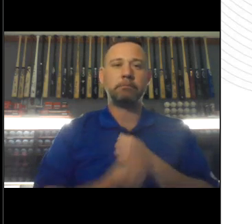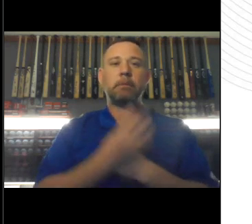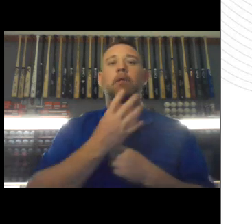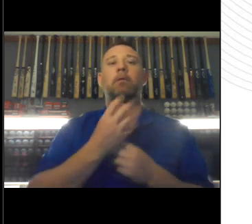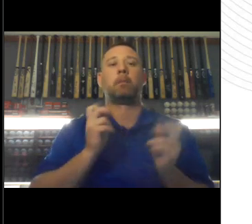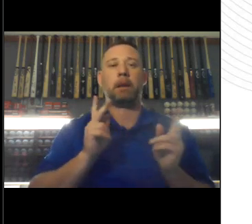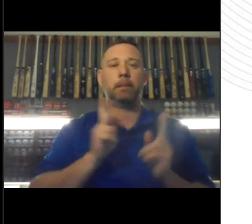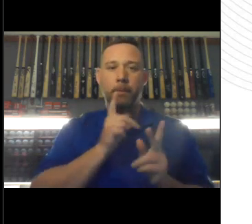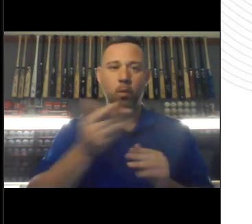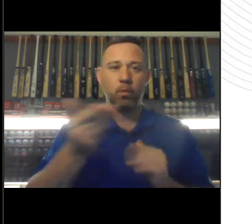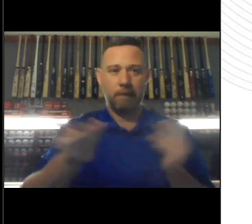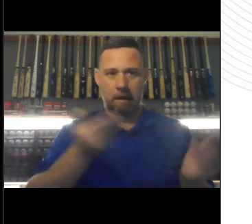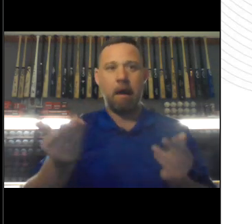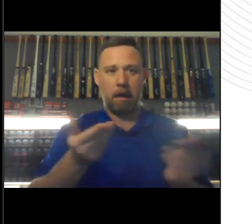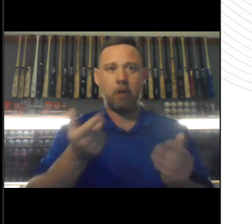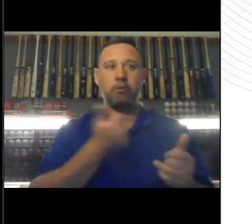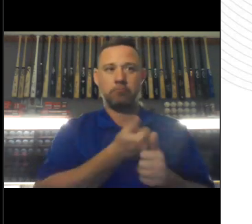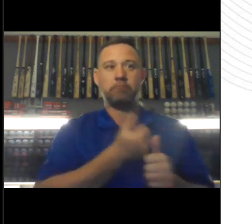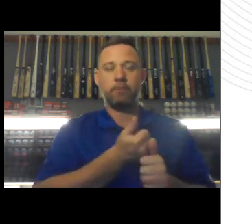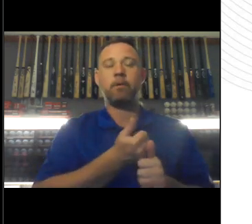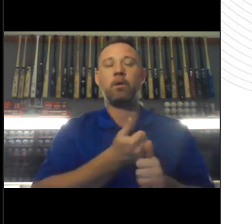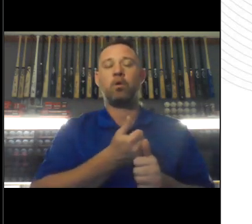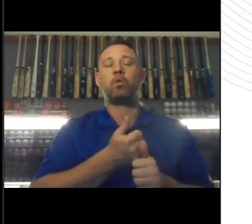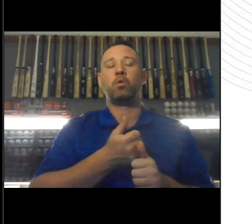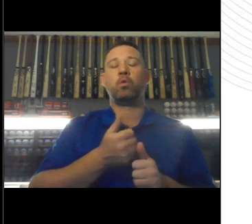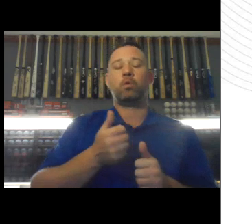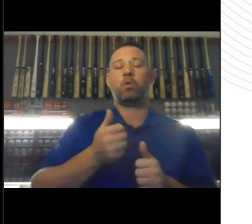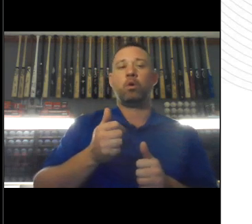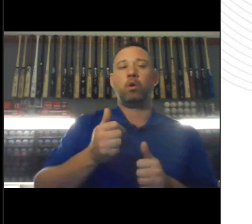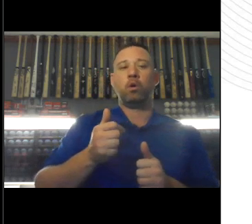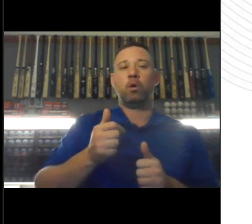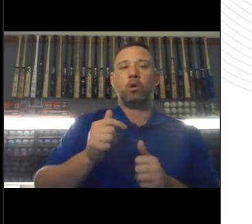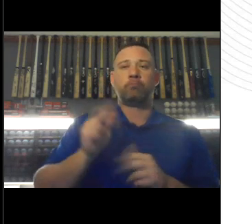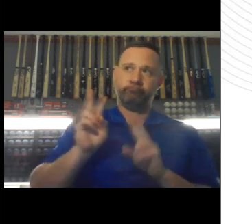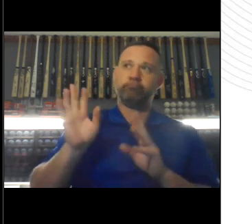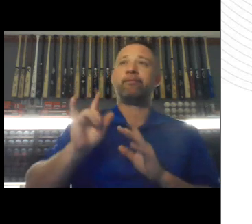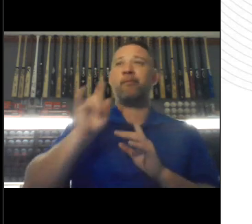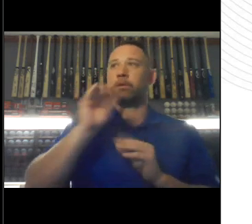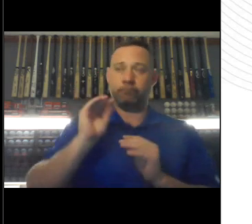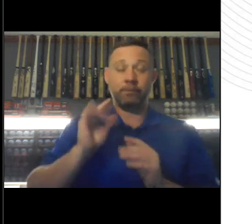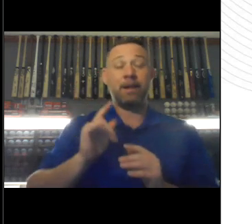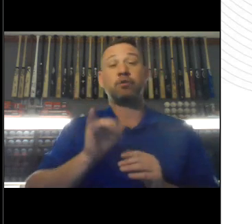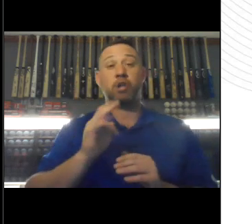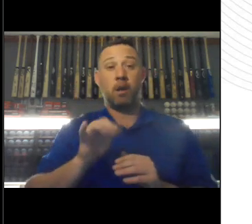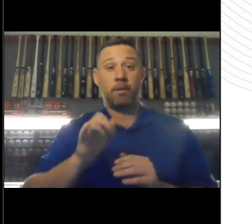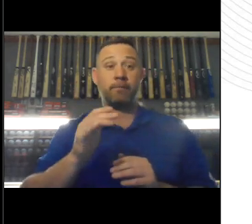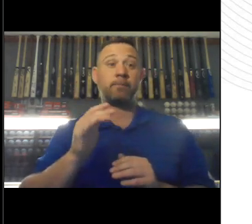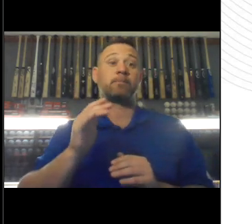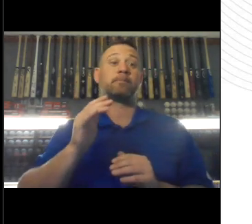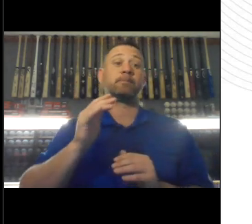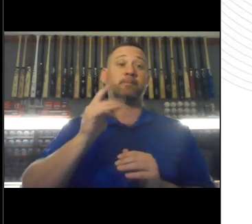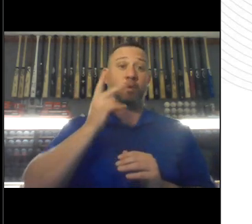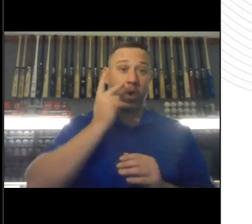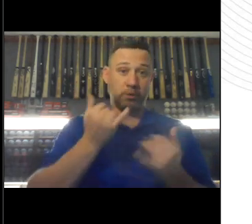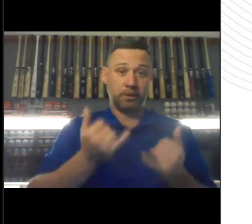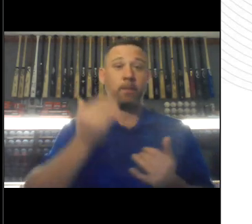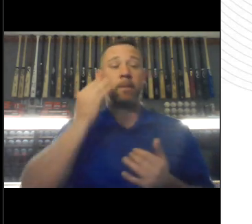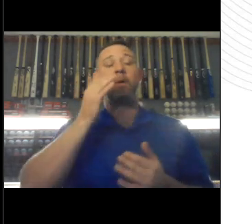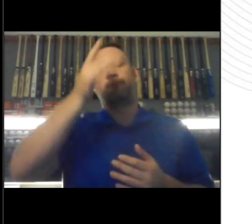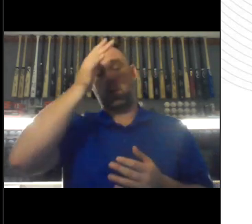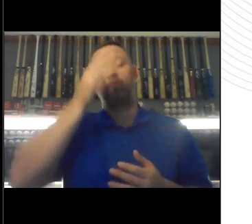fill the surveying ranks. So, Jeremy, if you're watching today, we know your father would be proud of you, and we